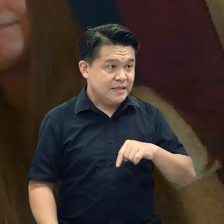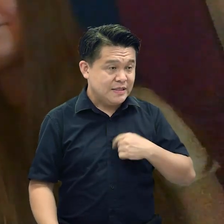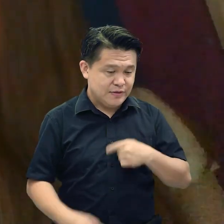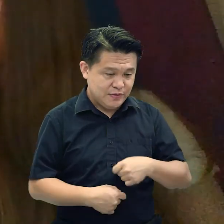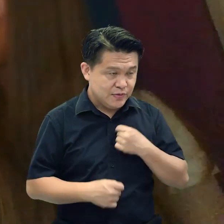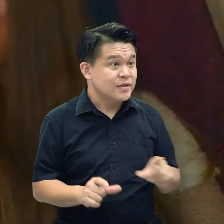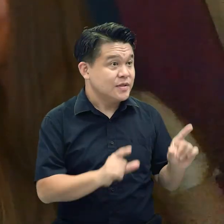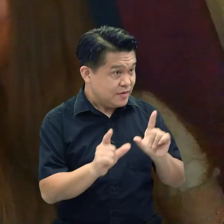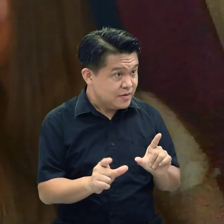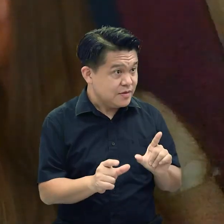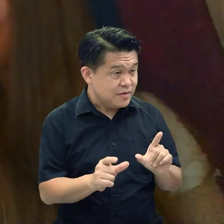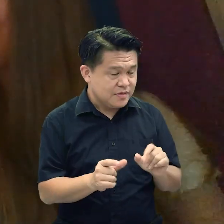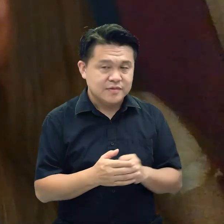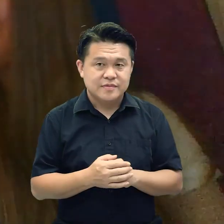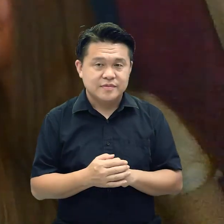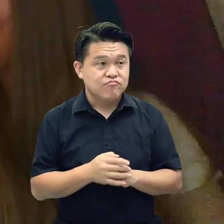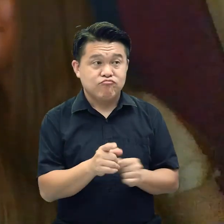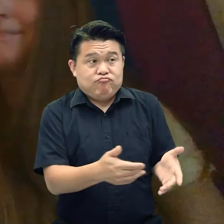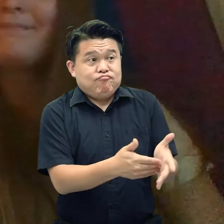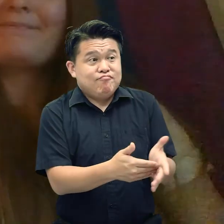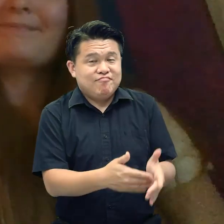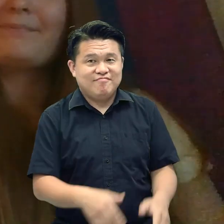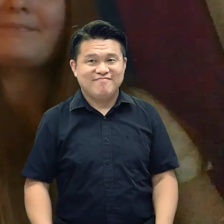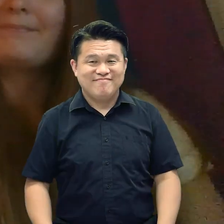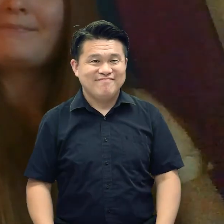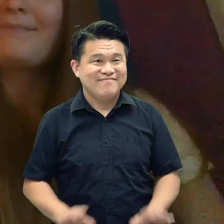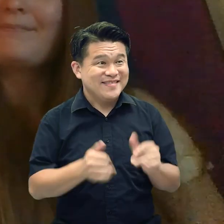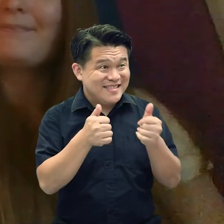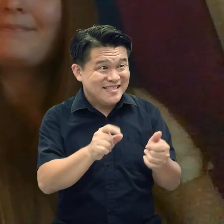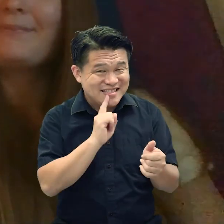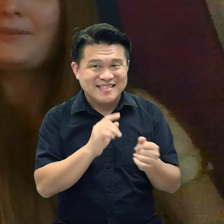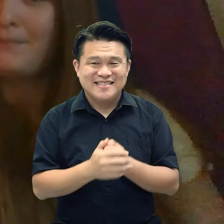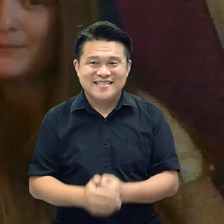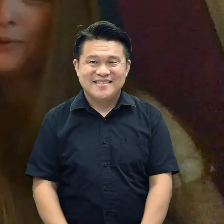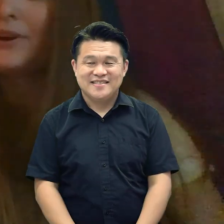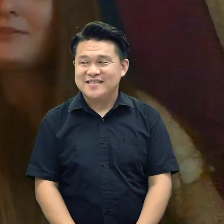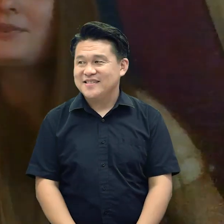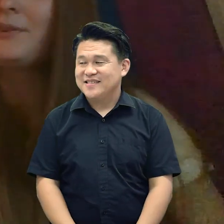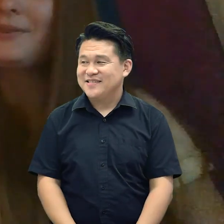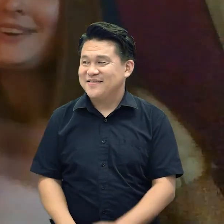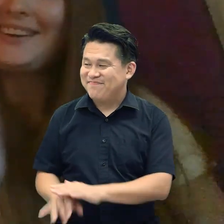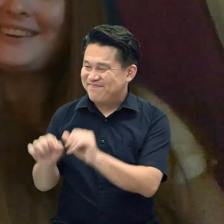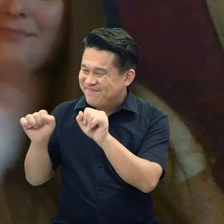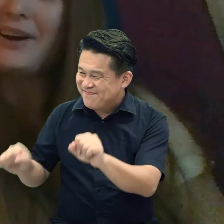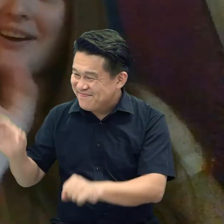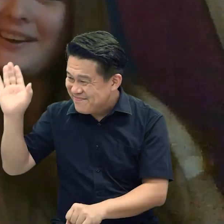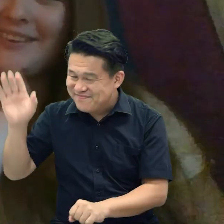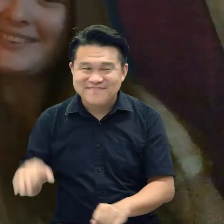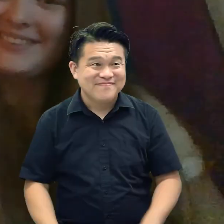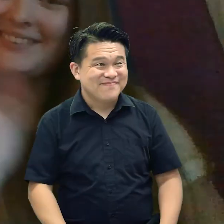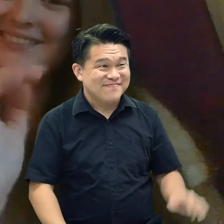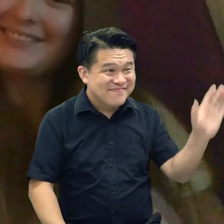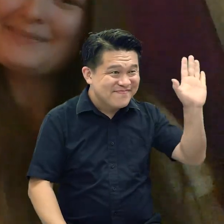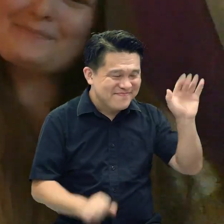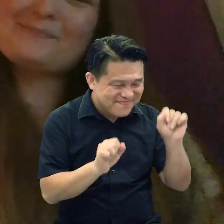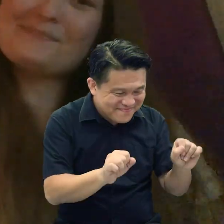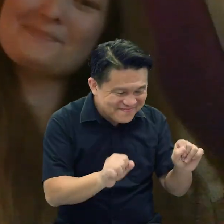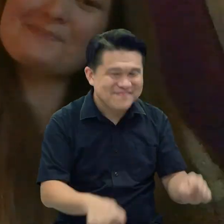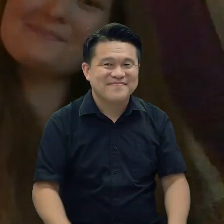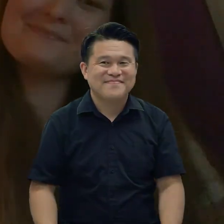Yeah. Well done. That's basically all. And we say goodbye. Goodbye to you. Bye. Bye.